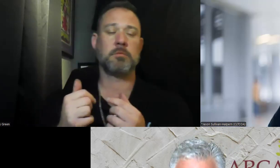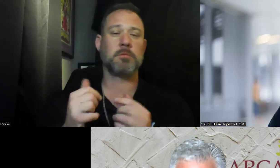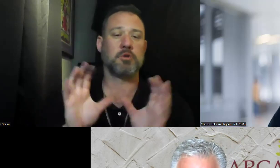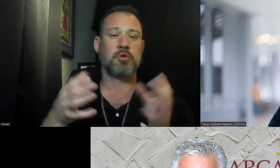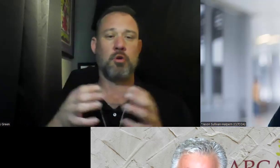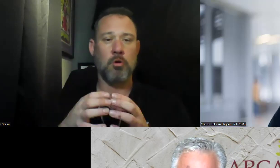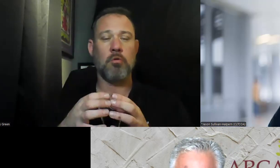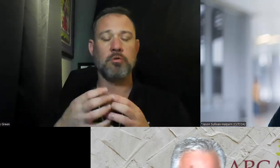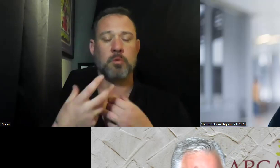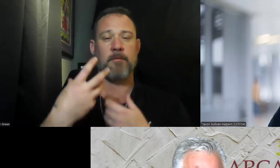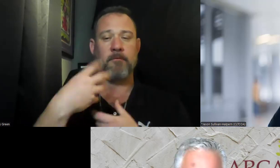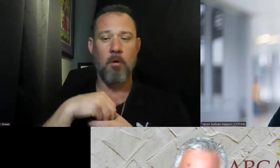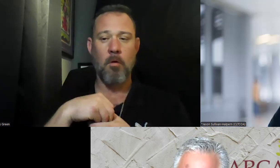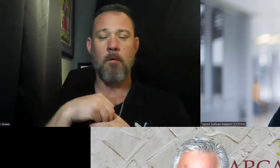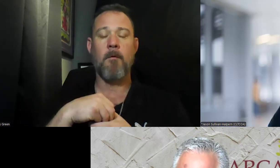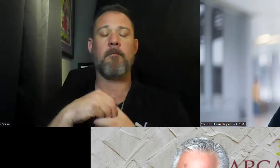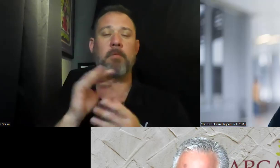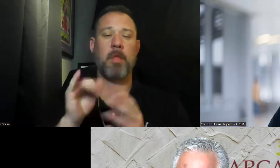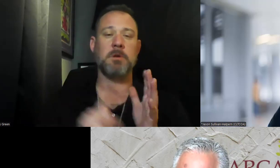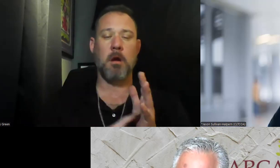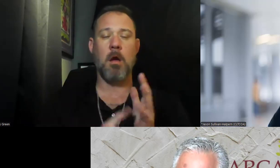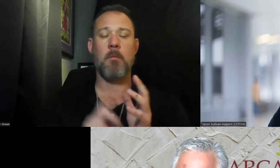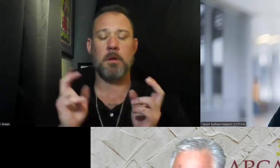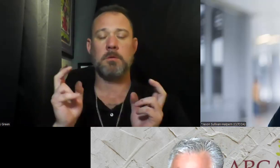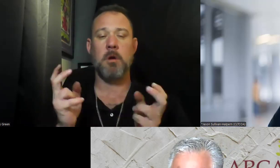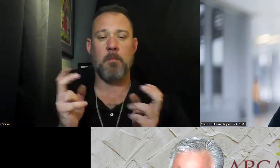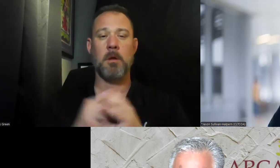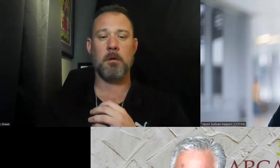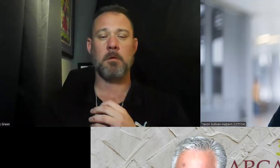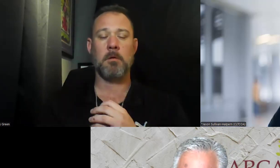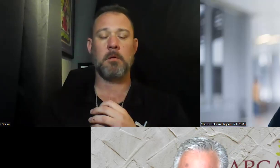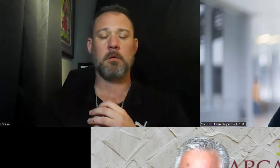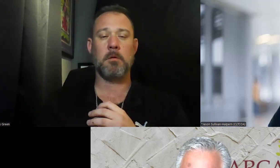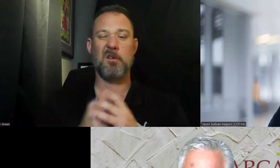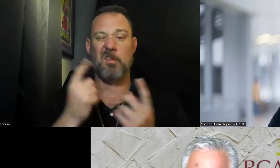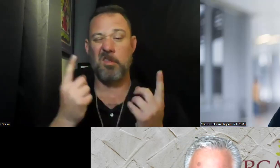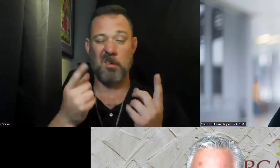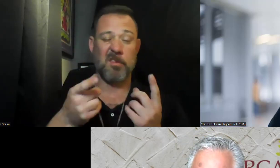in, that's a common topic. But to think about it in this